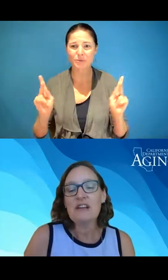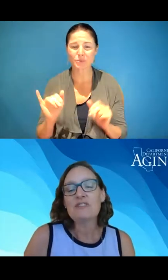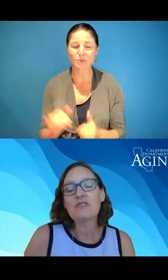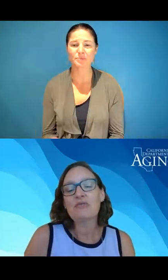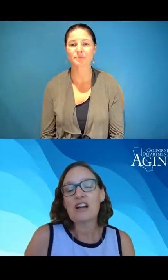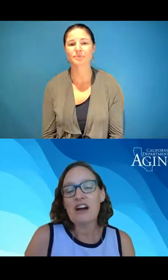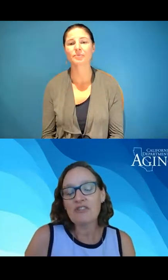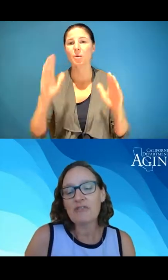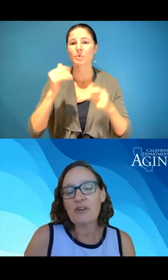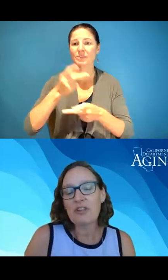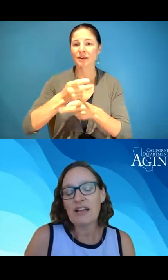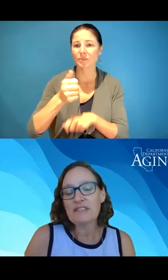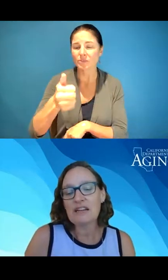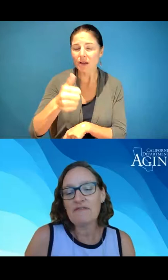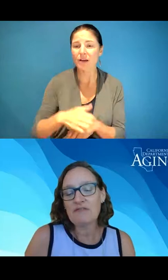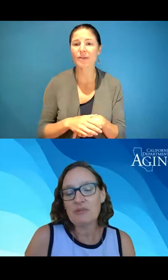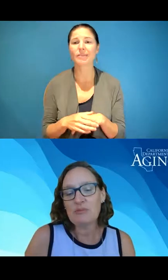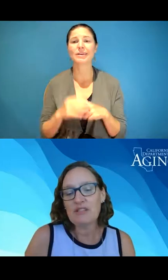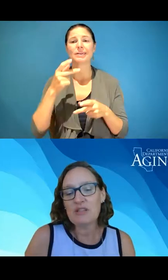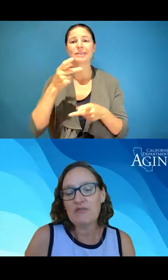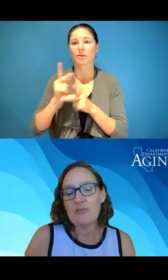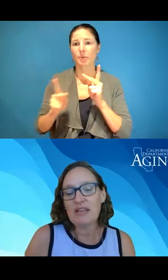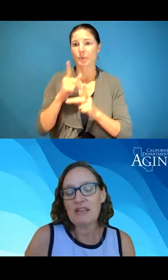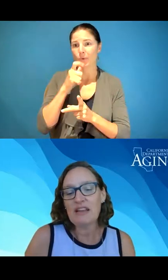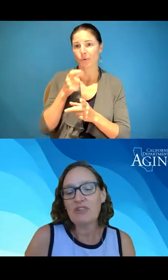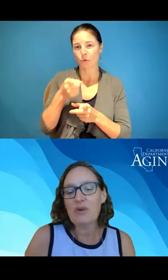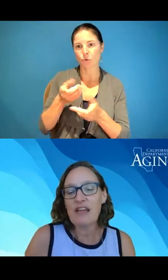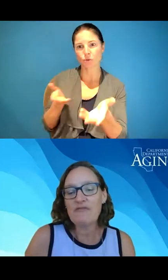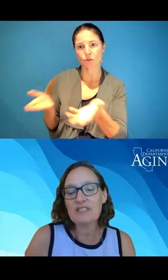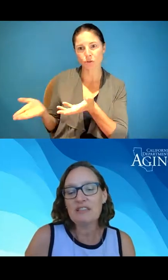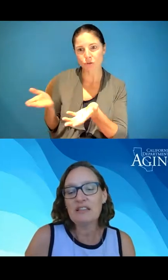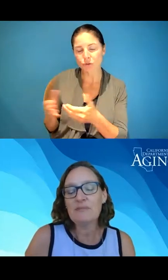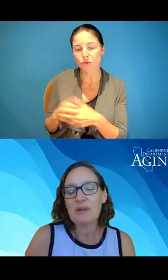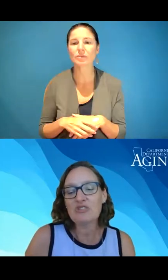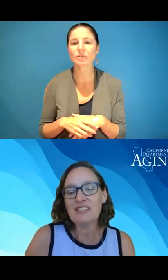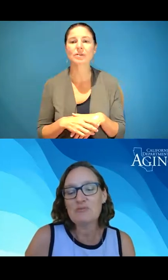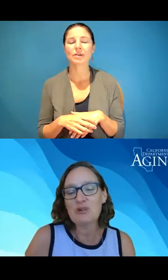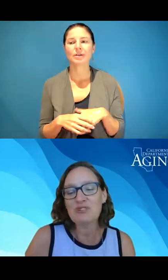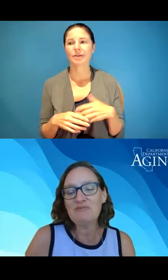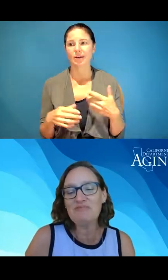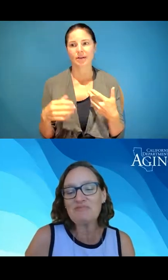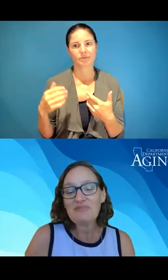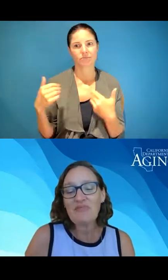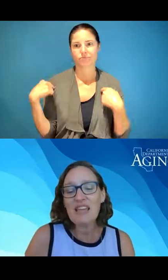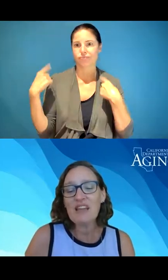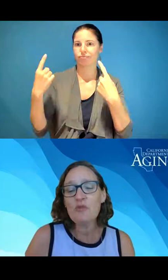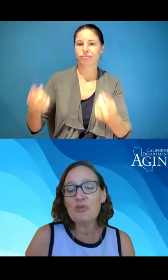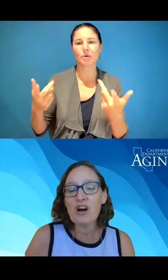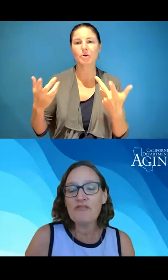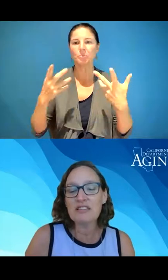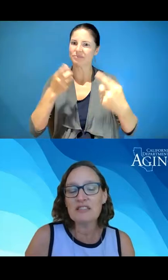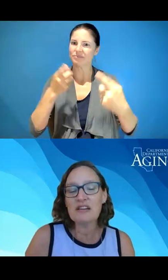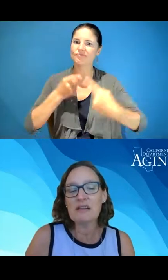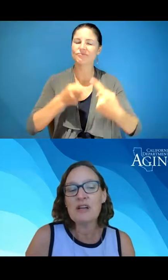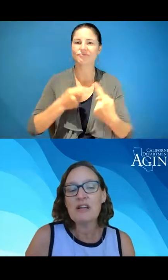serve to recover from the last 15 months that we've been in every way, physically, mentally, spiritually. And I hope you